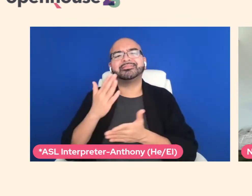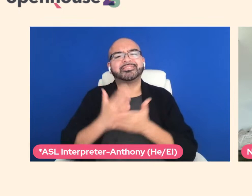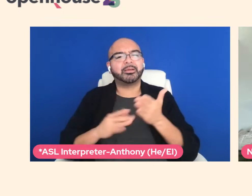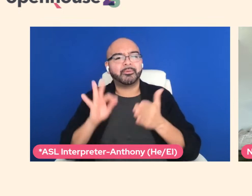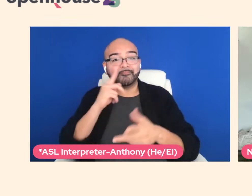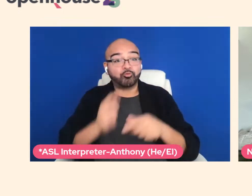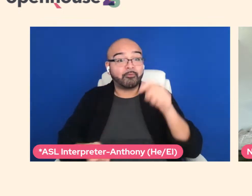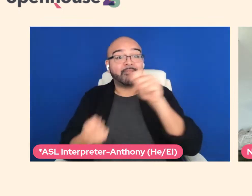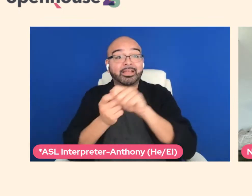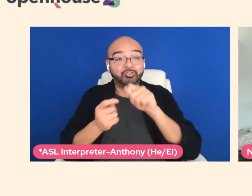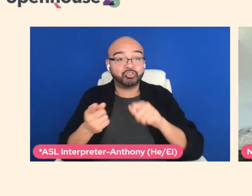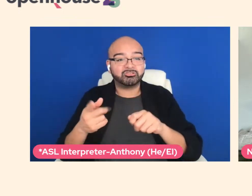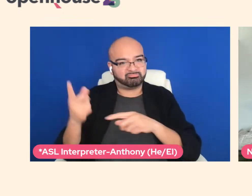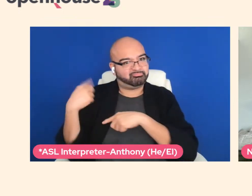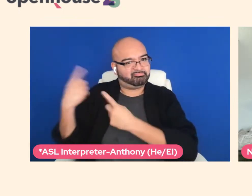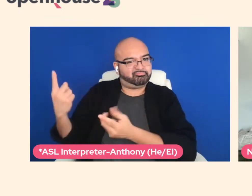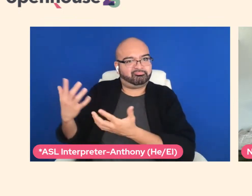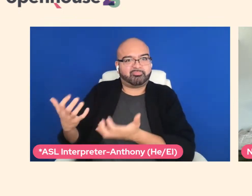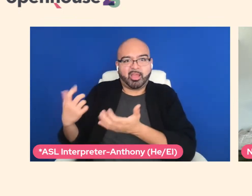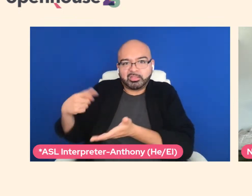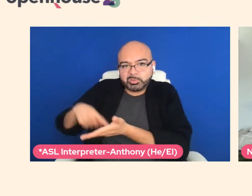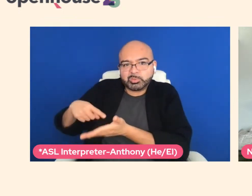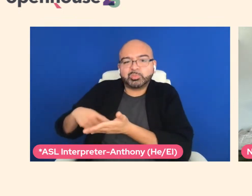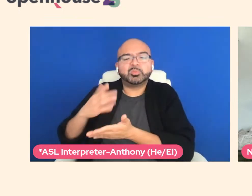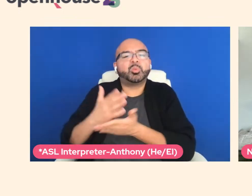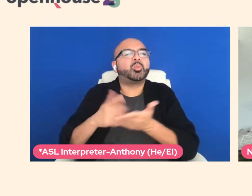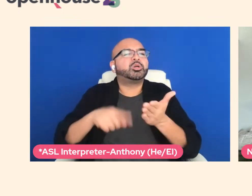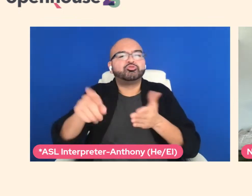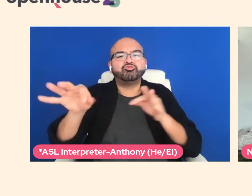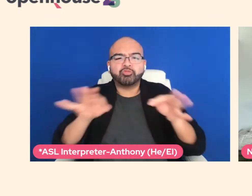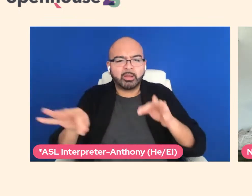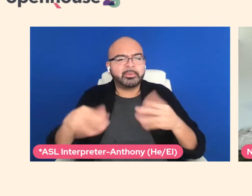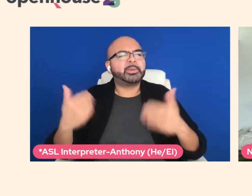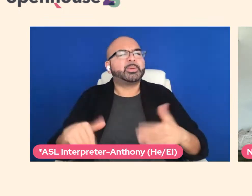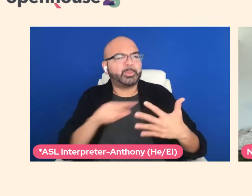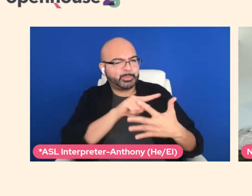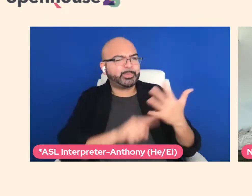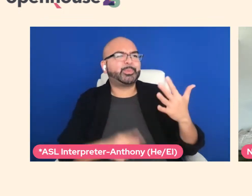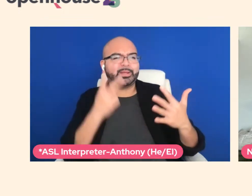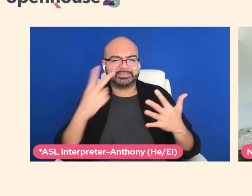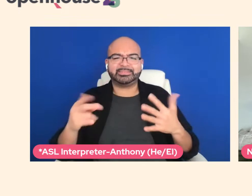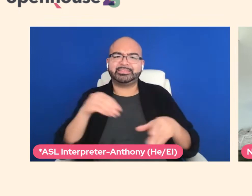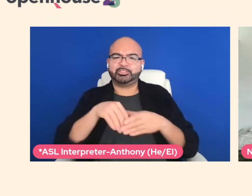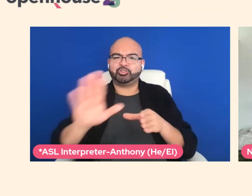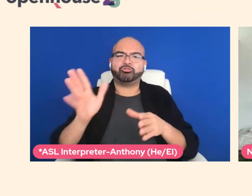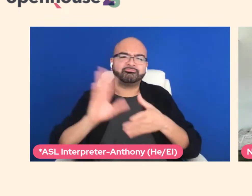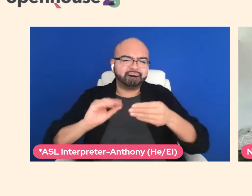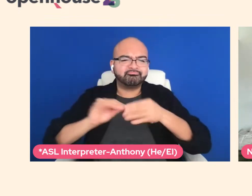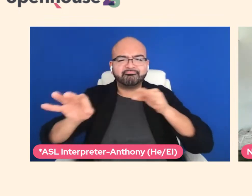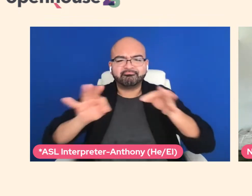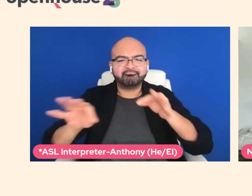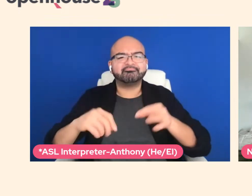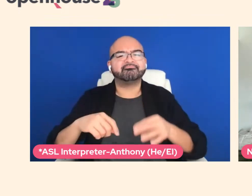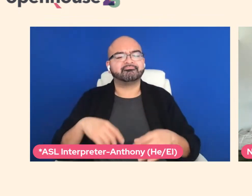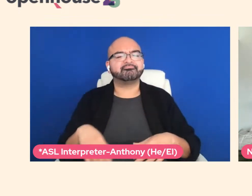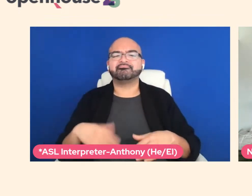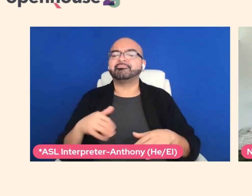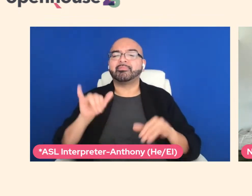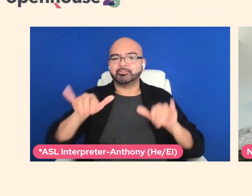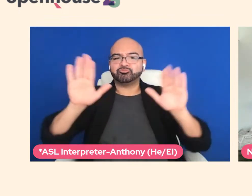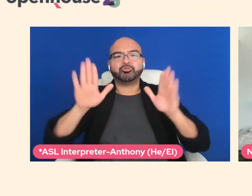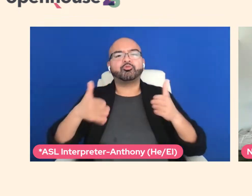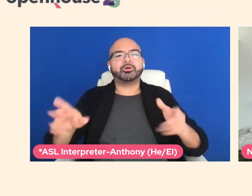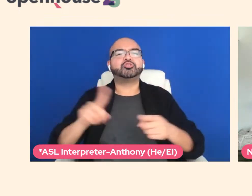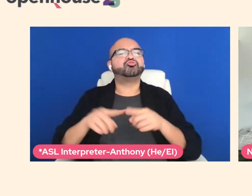you're describing. And that was really an incredible way to illustrate it, because I think I've always had a